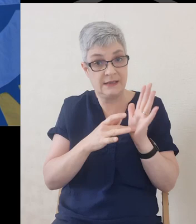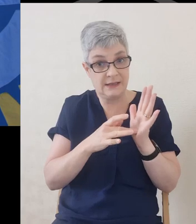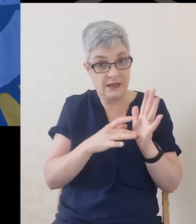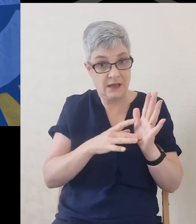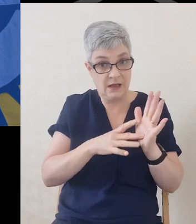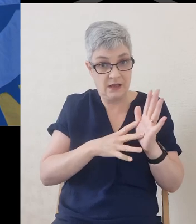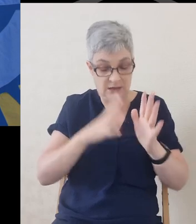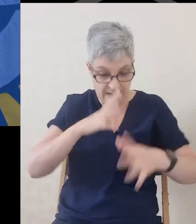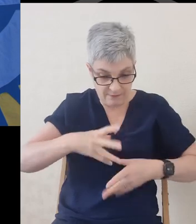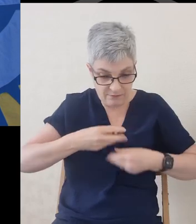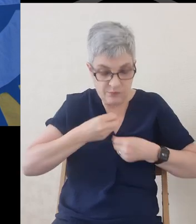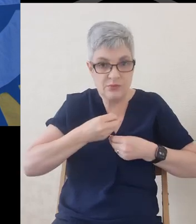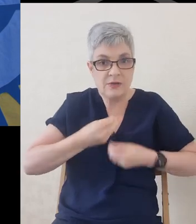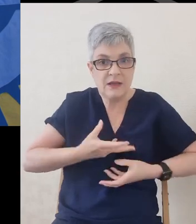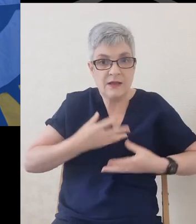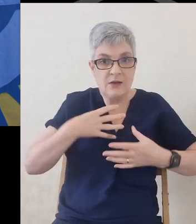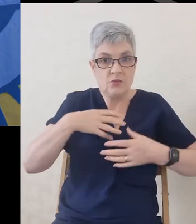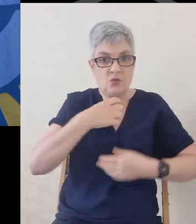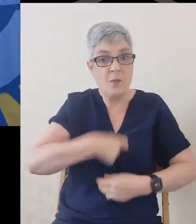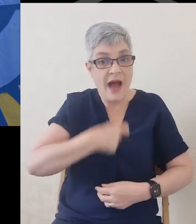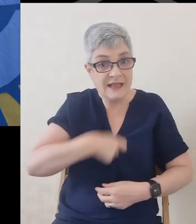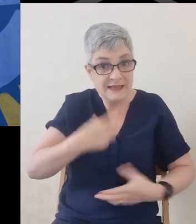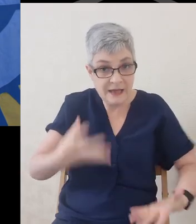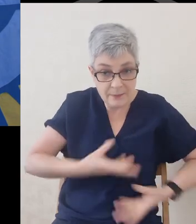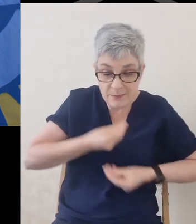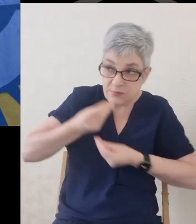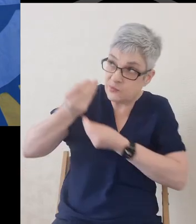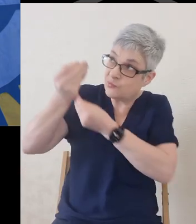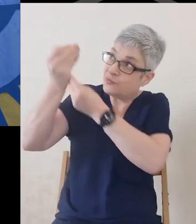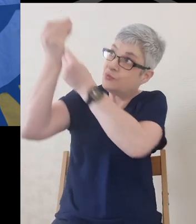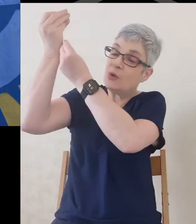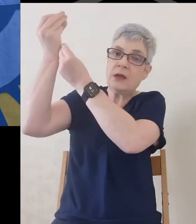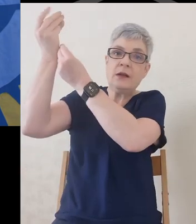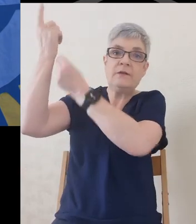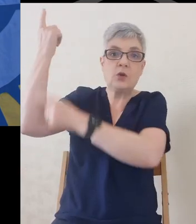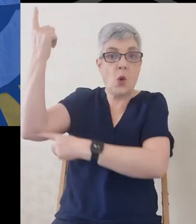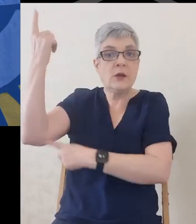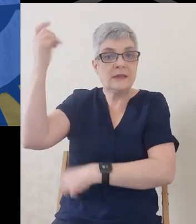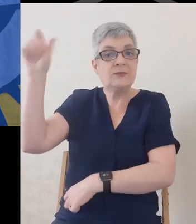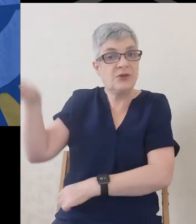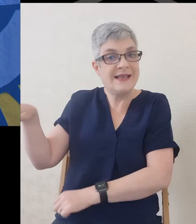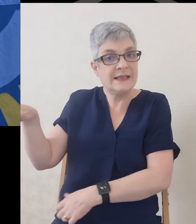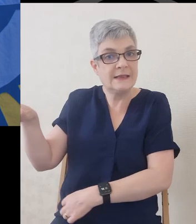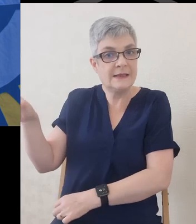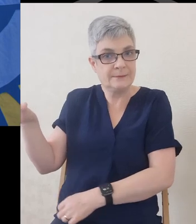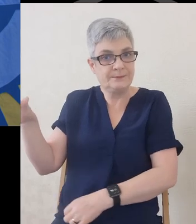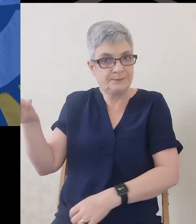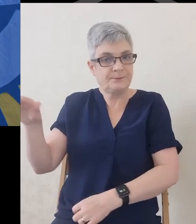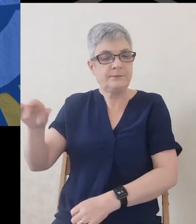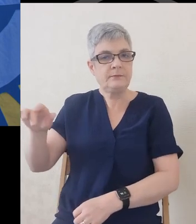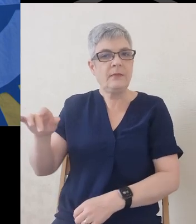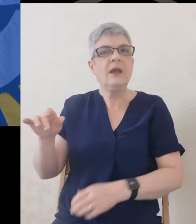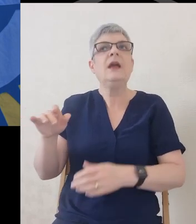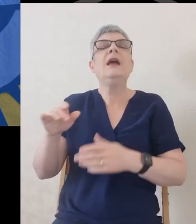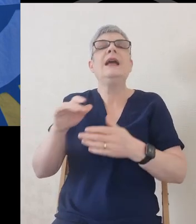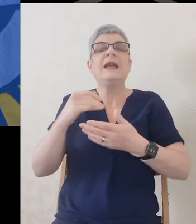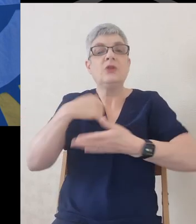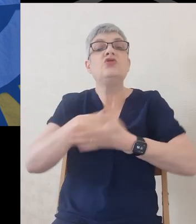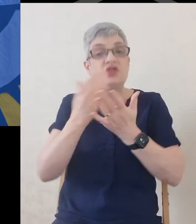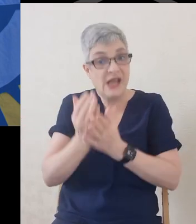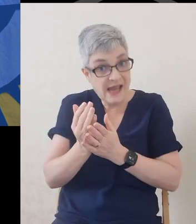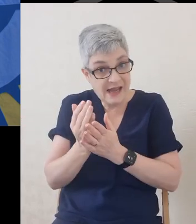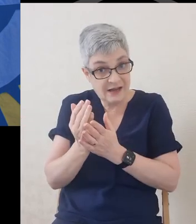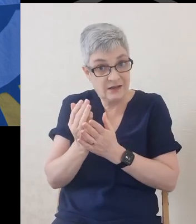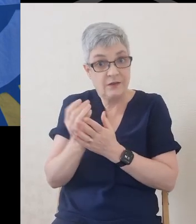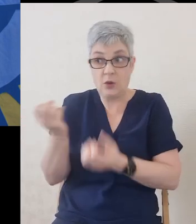flesh into the very presence of God. The point is that he's going to share the Father's glory, and he's